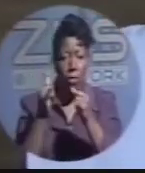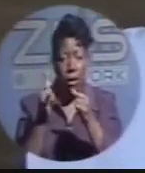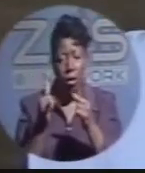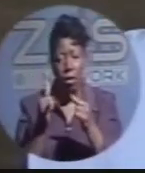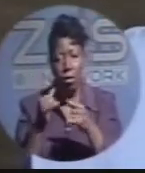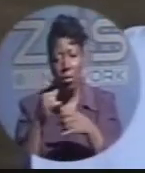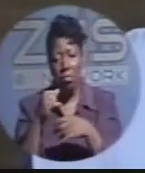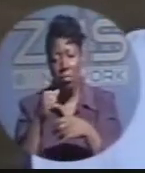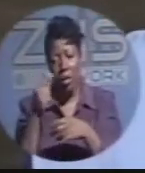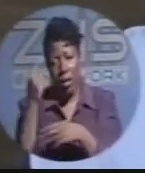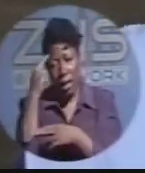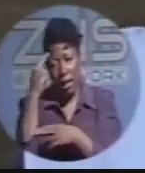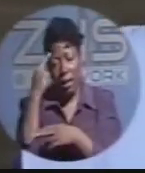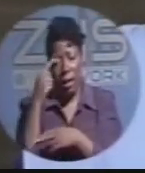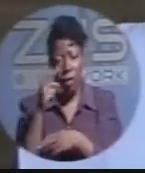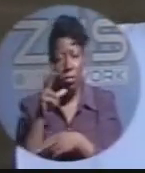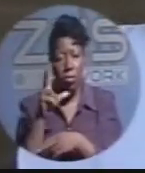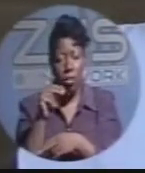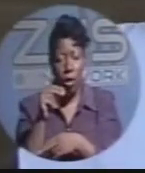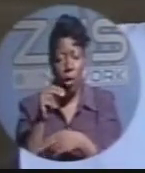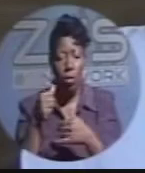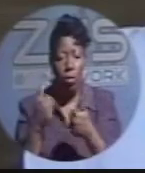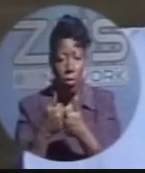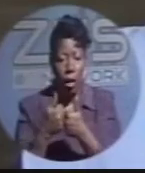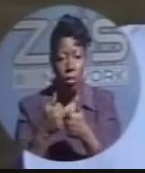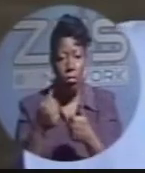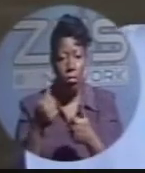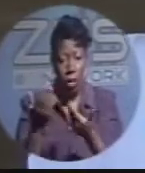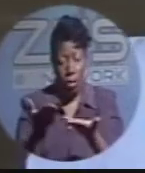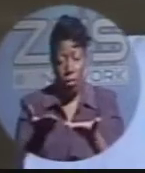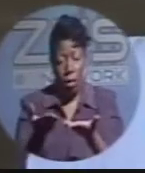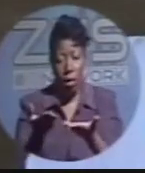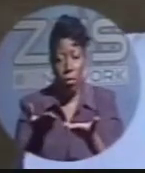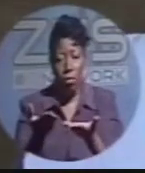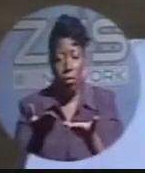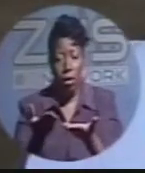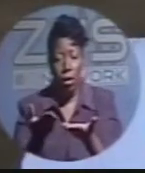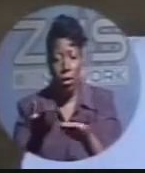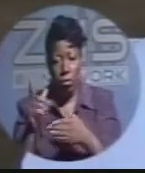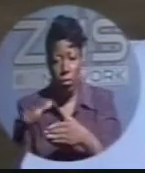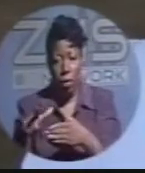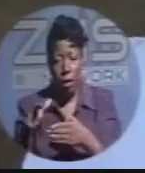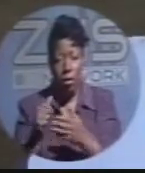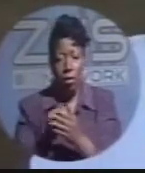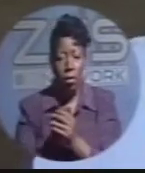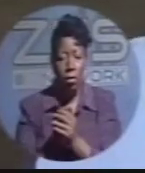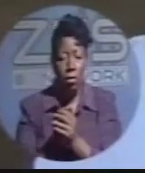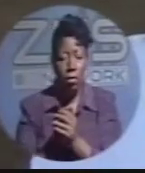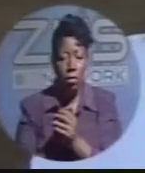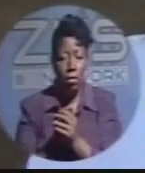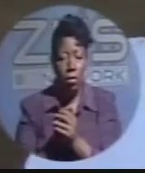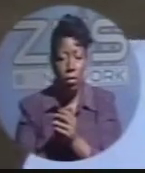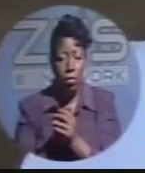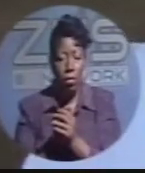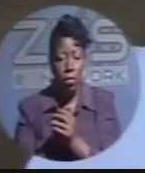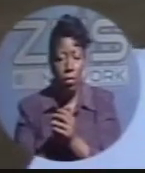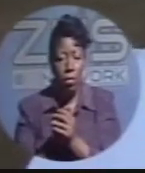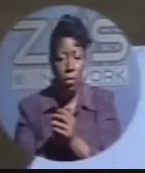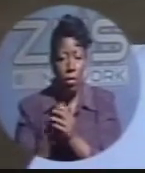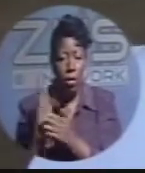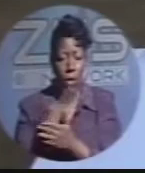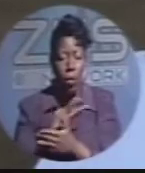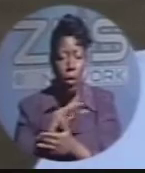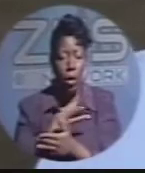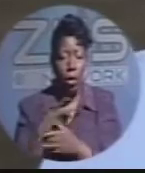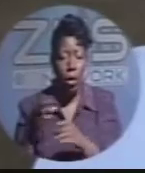game actually got canceled. I got here late. That meant that the lineup that I would have liked to have seen, we didn't do. We